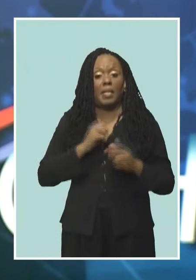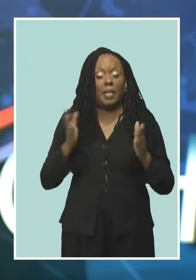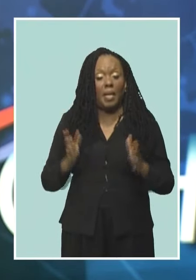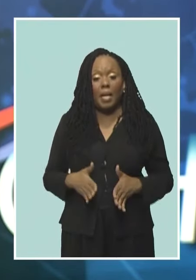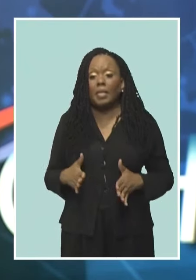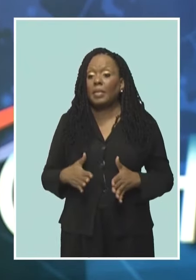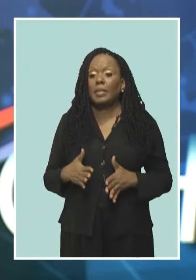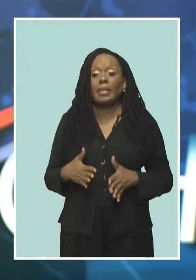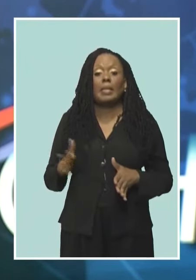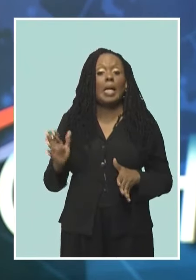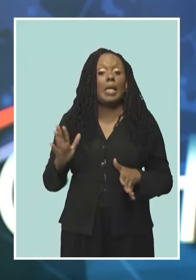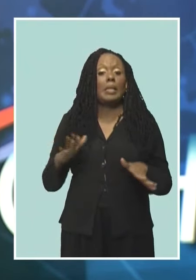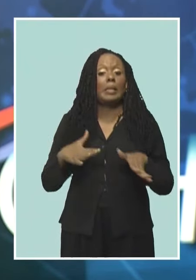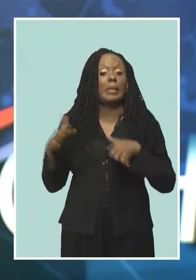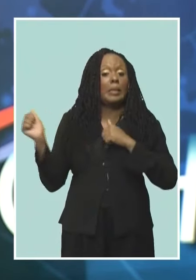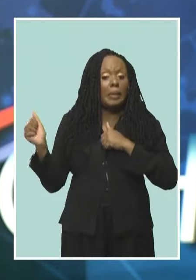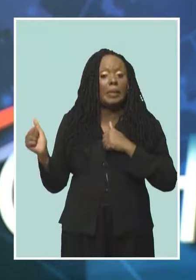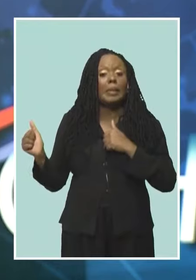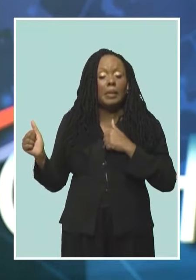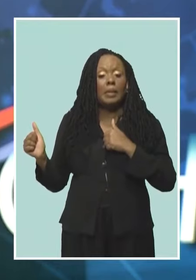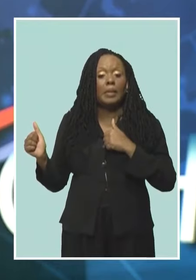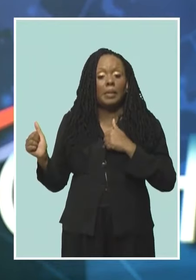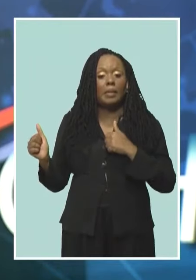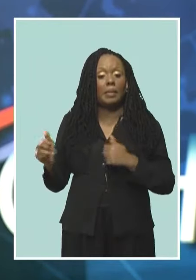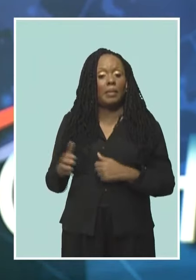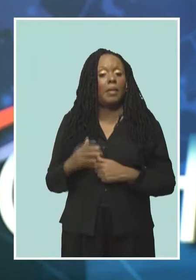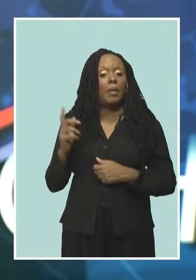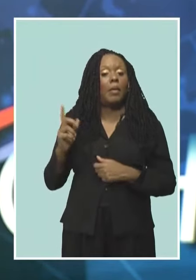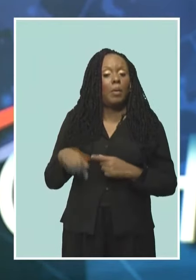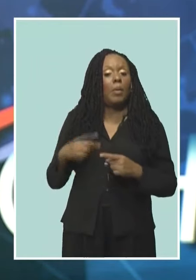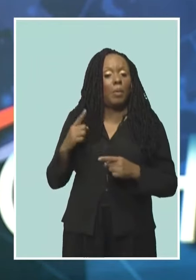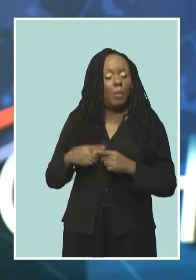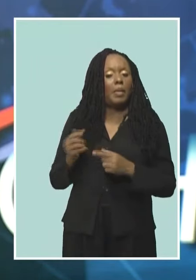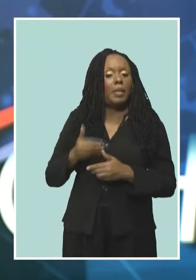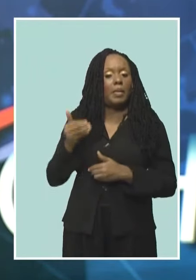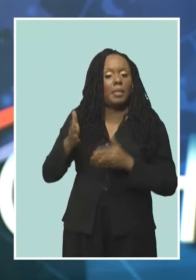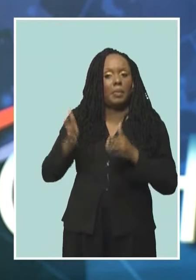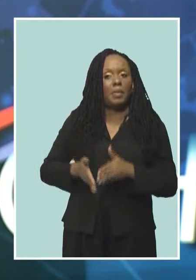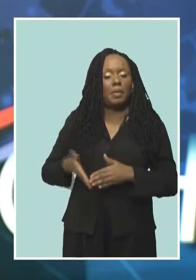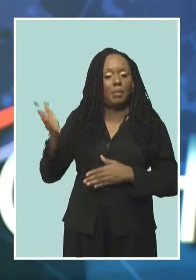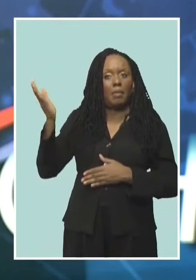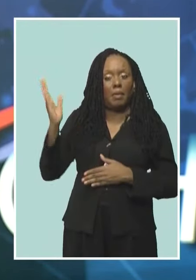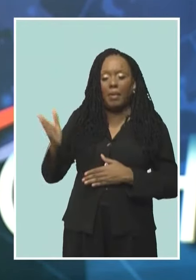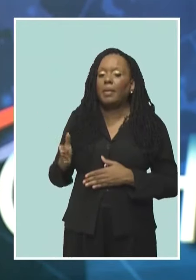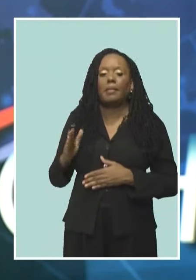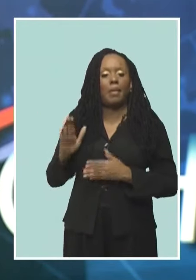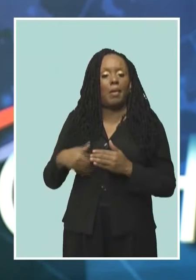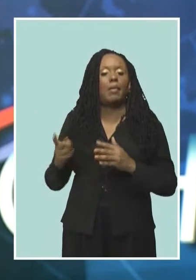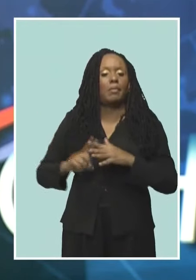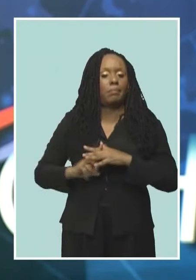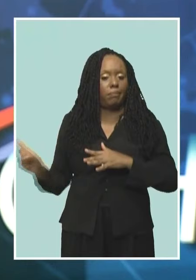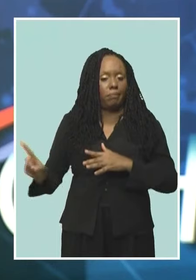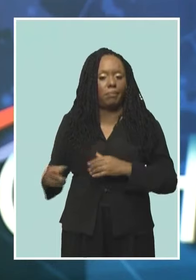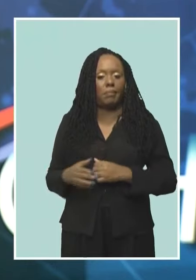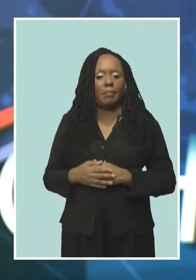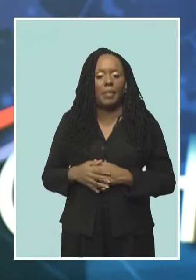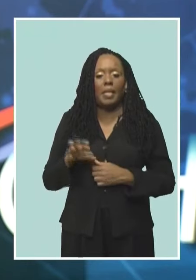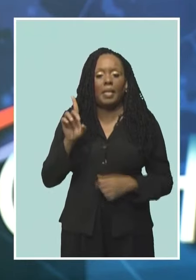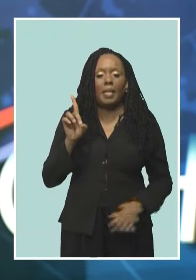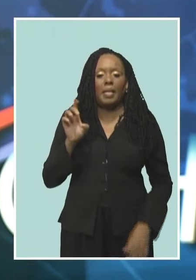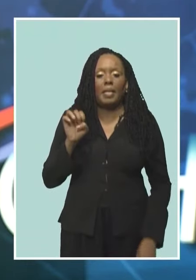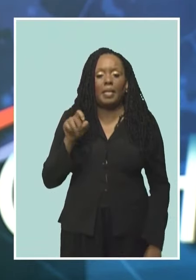packing up. Their seats were notably vacant at the end of the next speaker's presentation. Well, that prompted a response from Deputy President